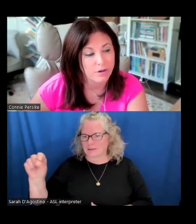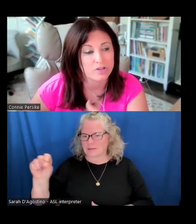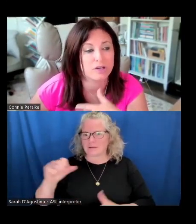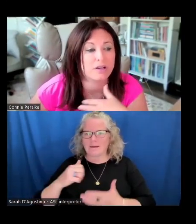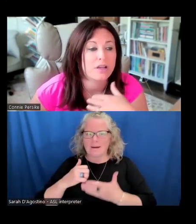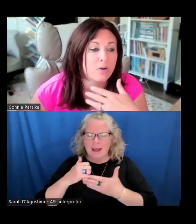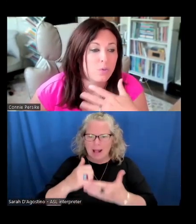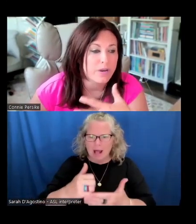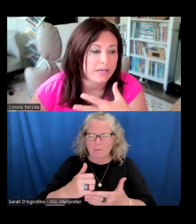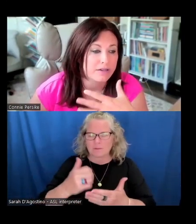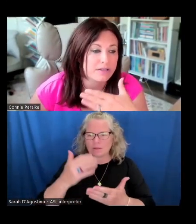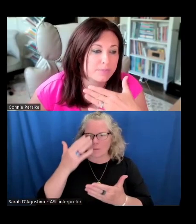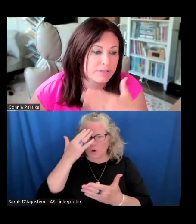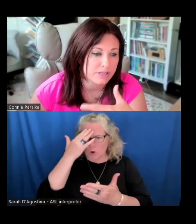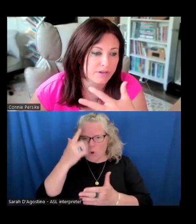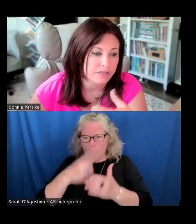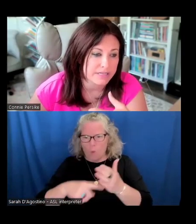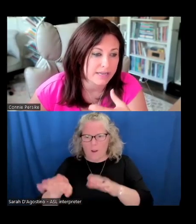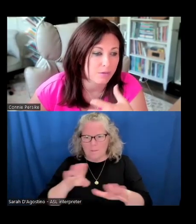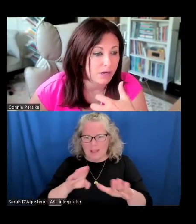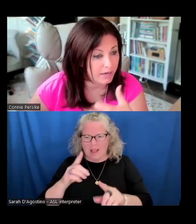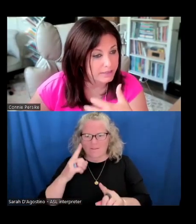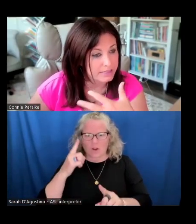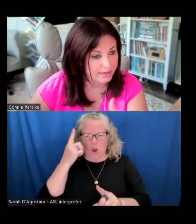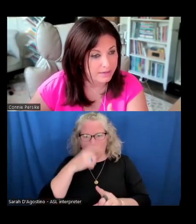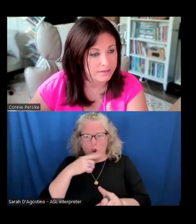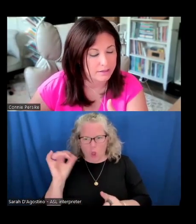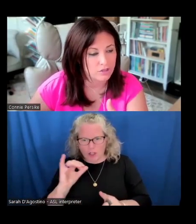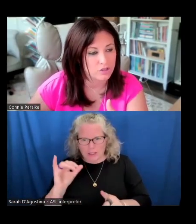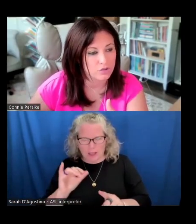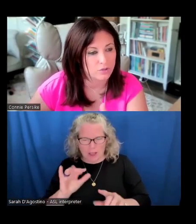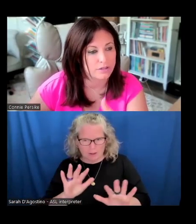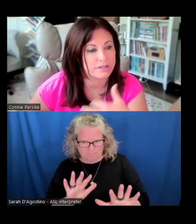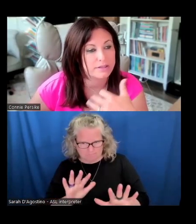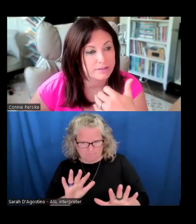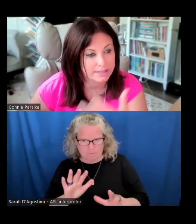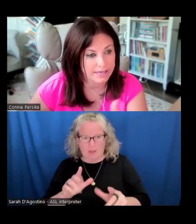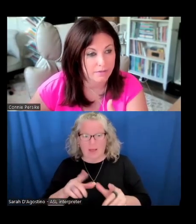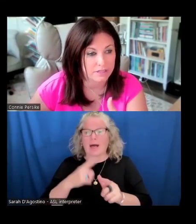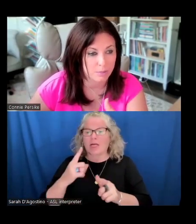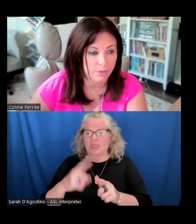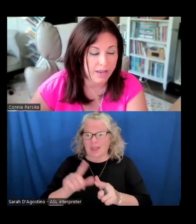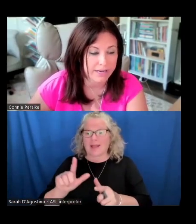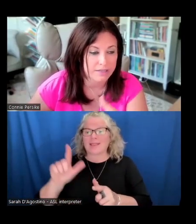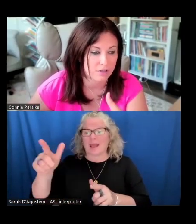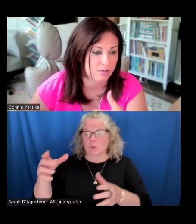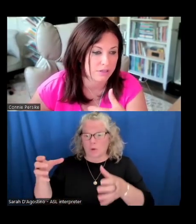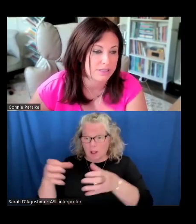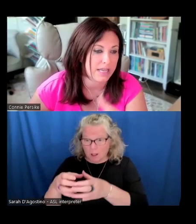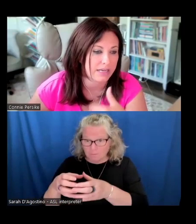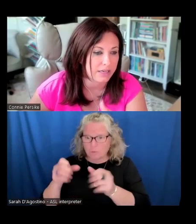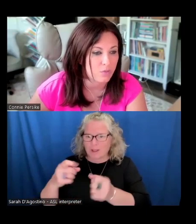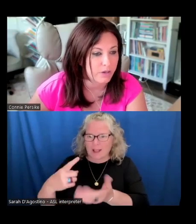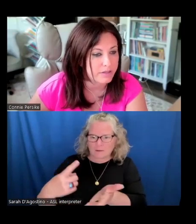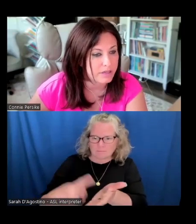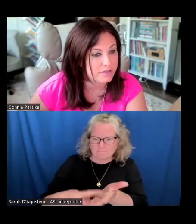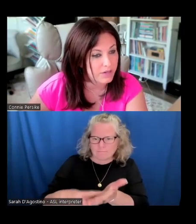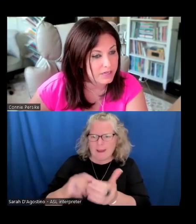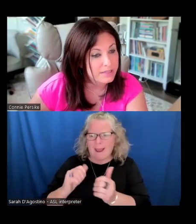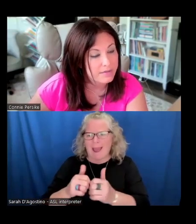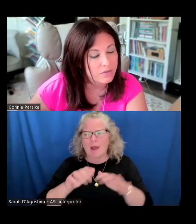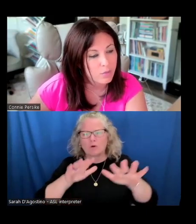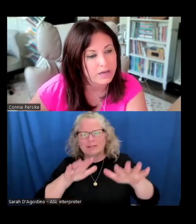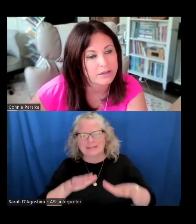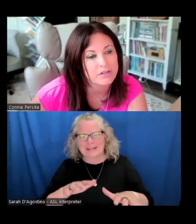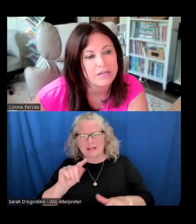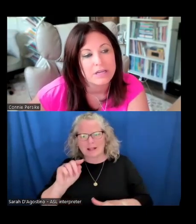planning portion, we can specifically say what kind of de-escalation tools staff need to provide students at each one of these